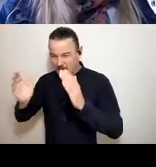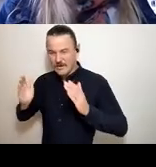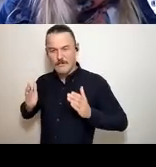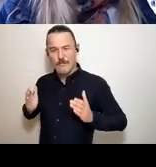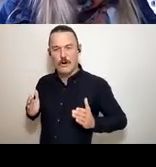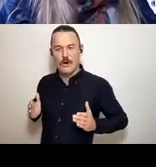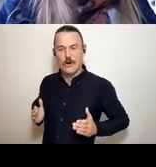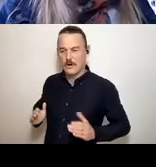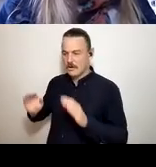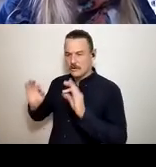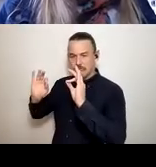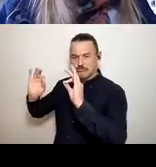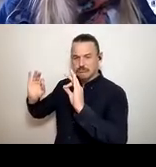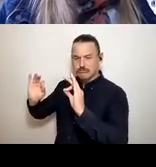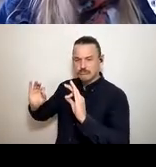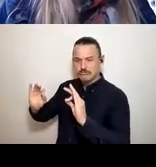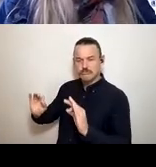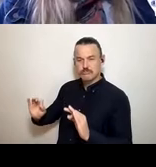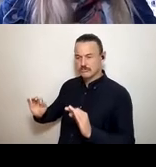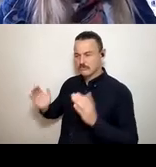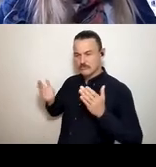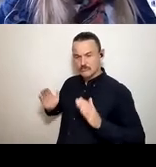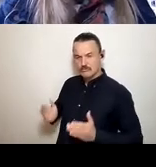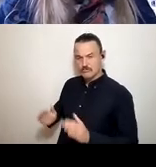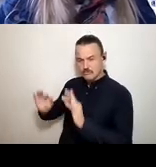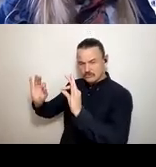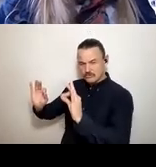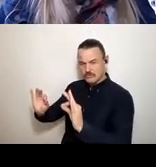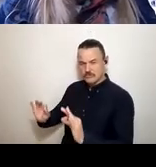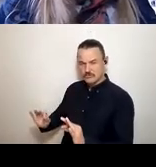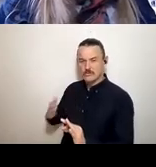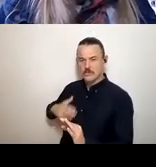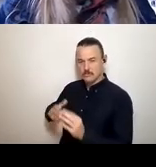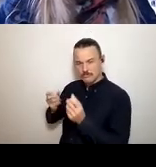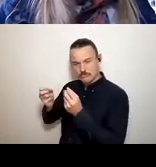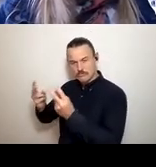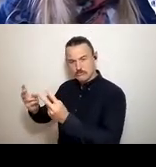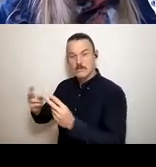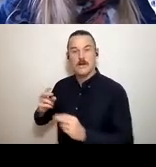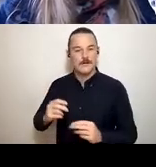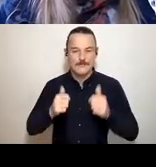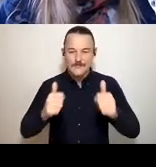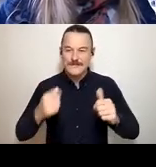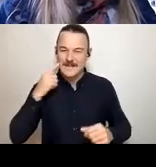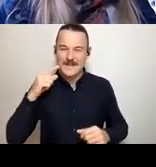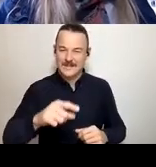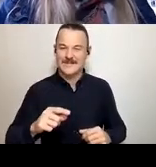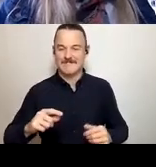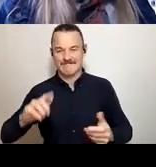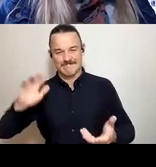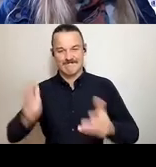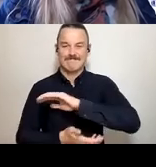and a certain shape and a certain look. So it's great to see that people with disability are in there sort of shaking that up a bit and sort of